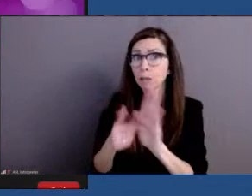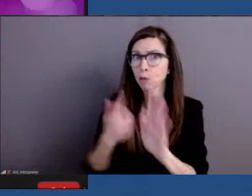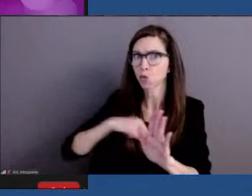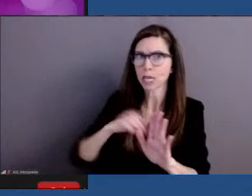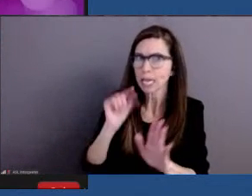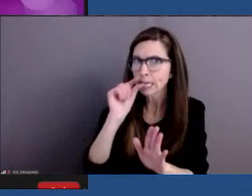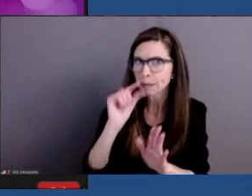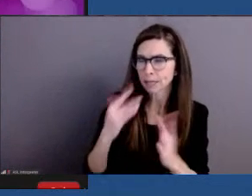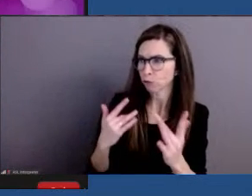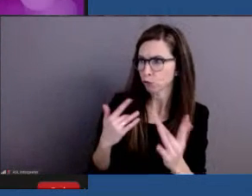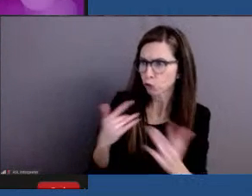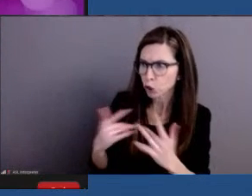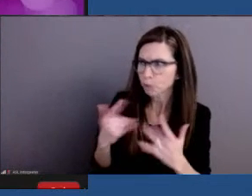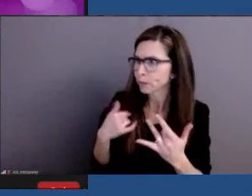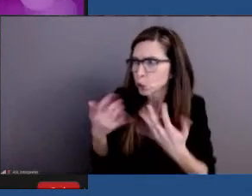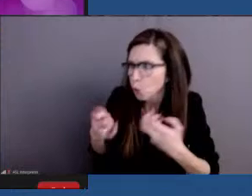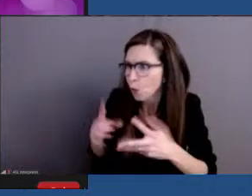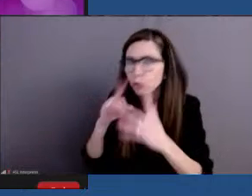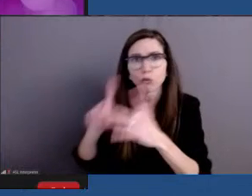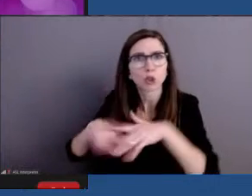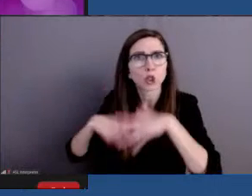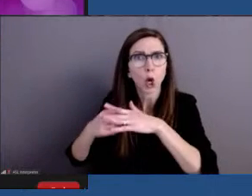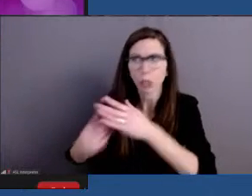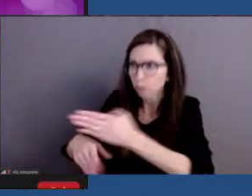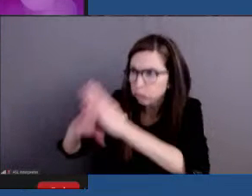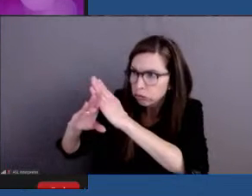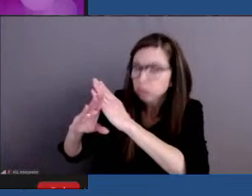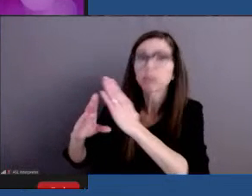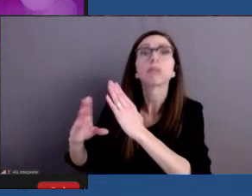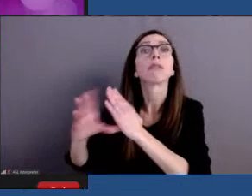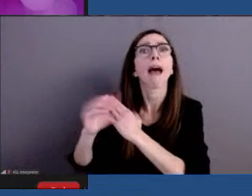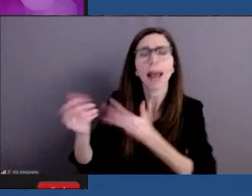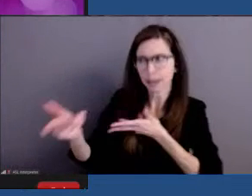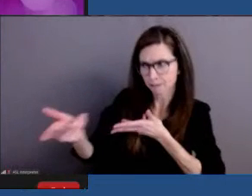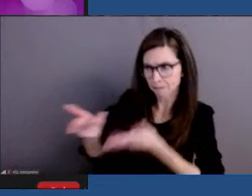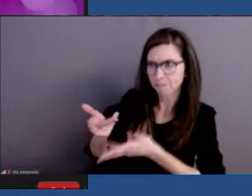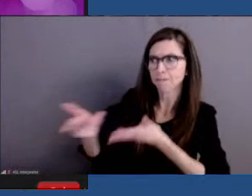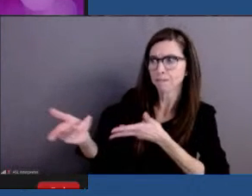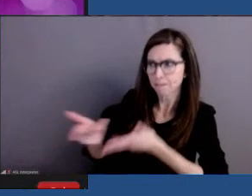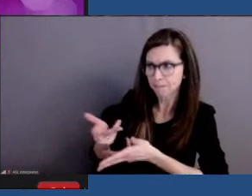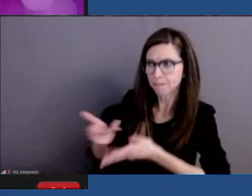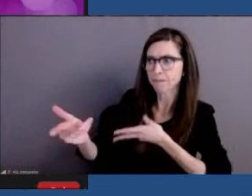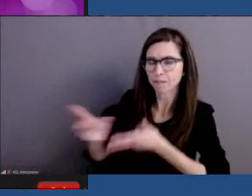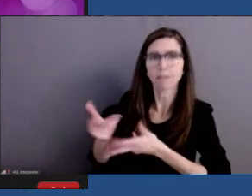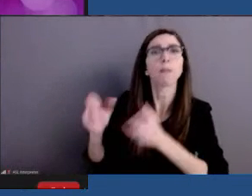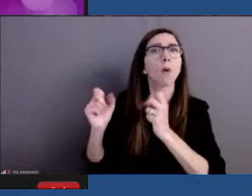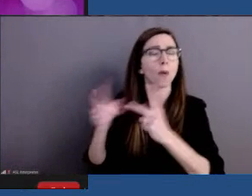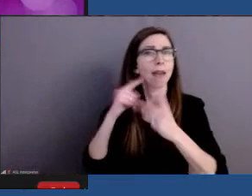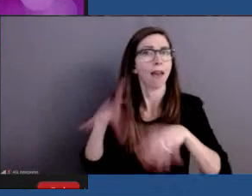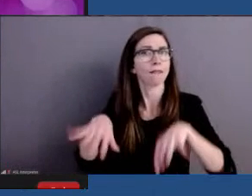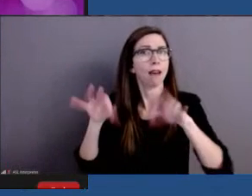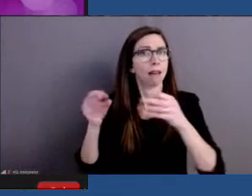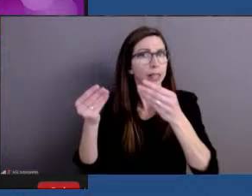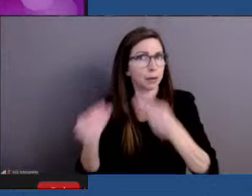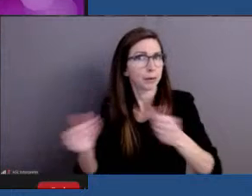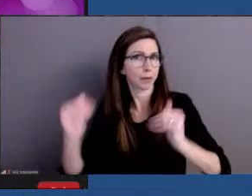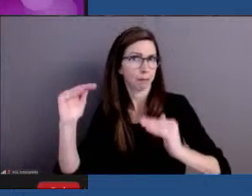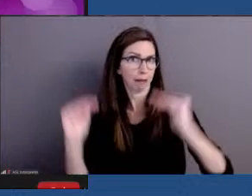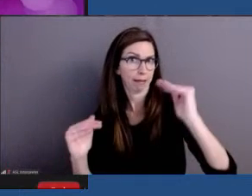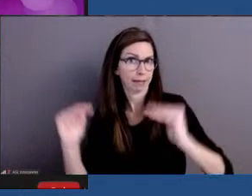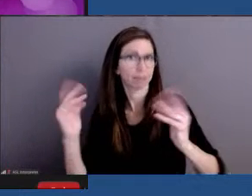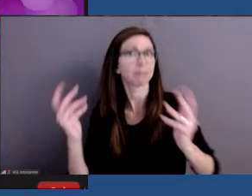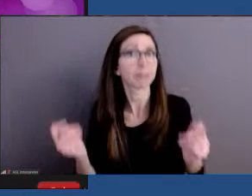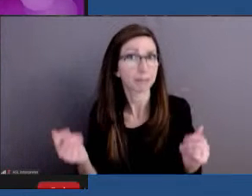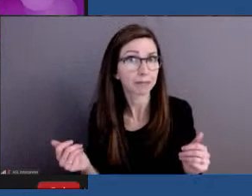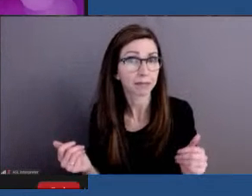through these kick e-scooters, and we've worked to make sure that enforcement is being done proactively. We will be looking